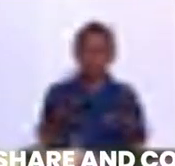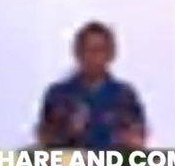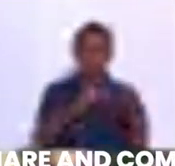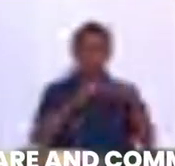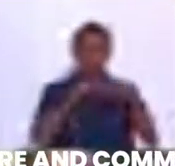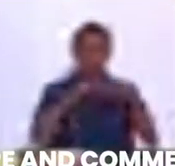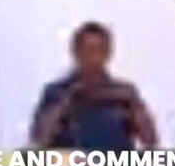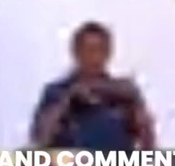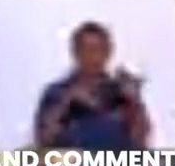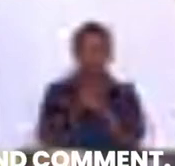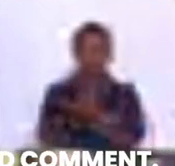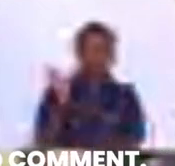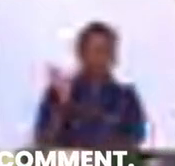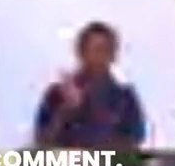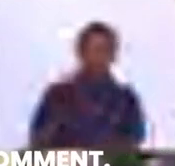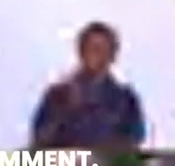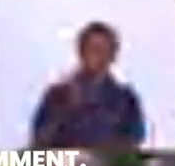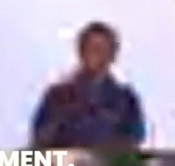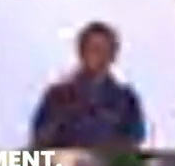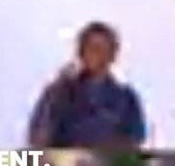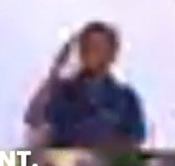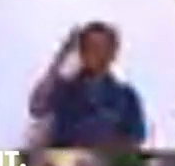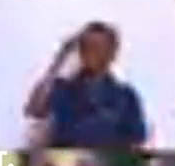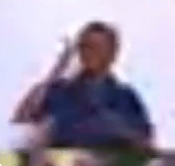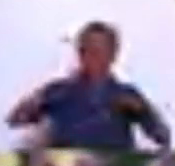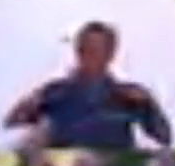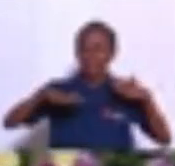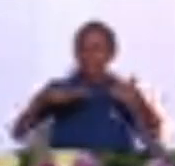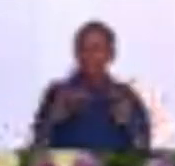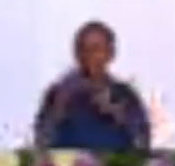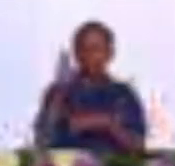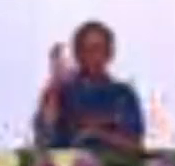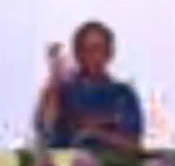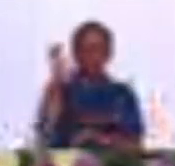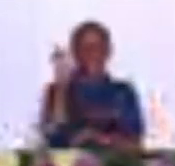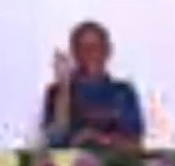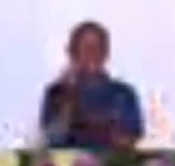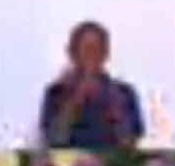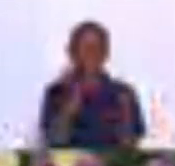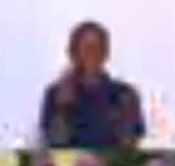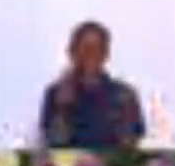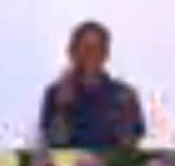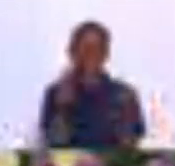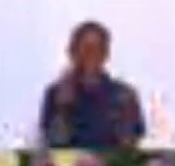All women knows how to listen.